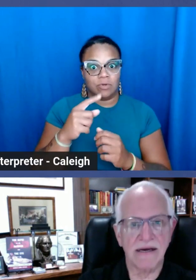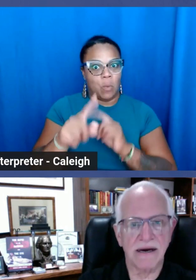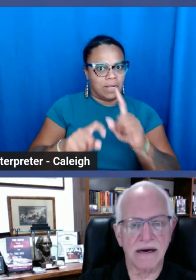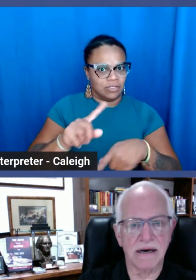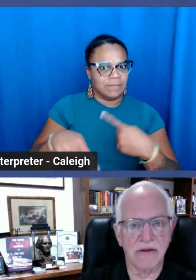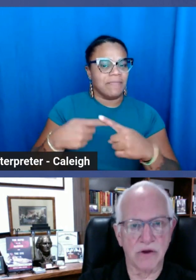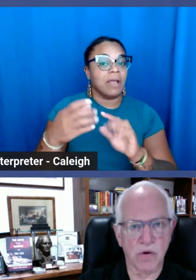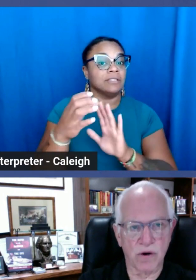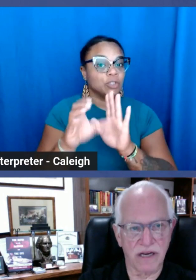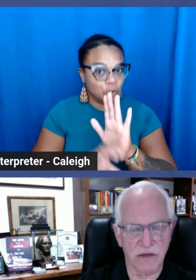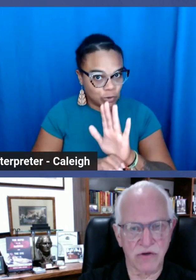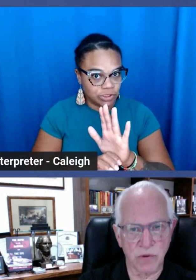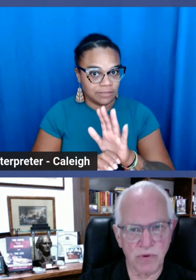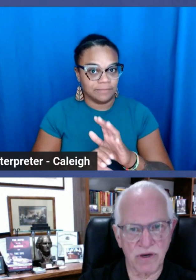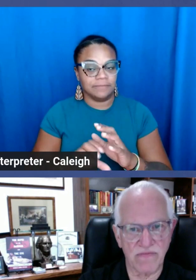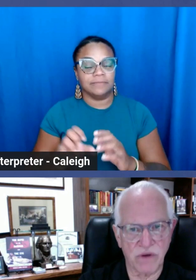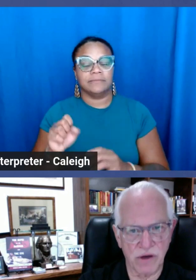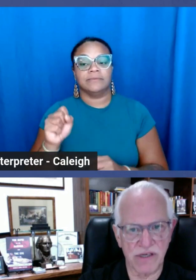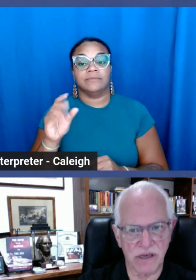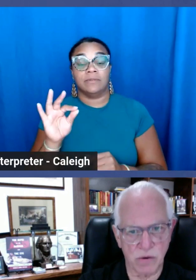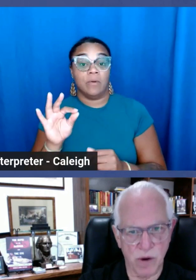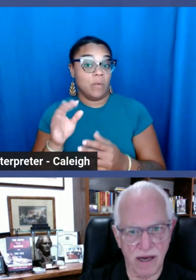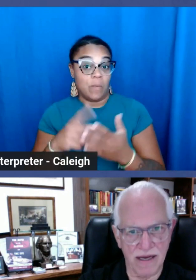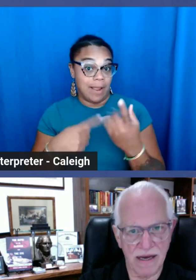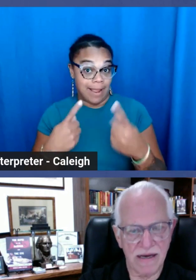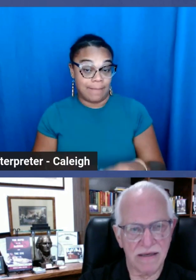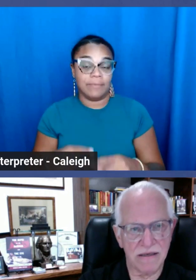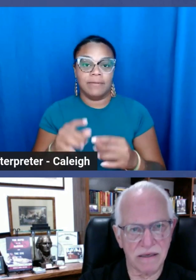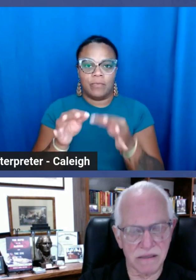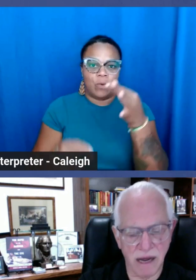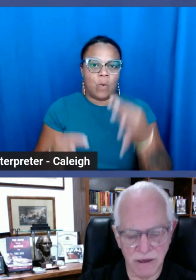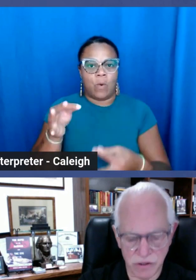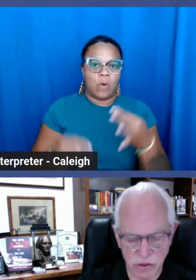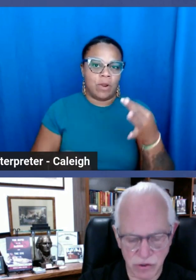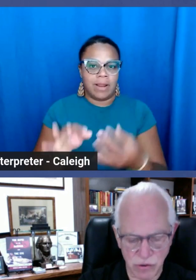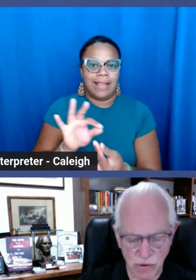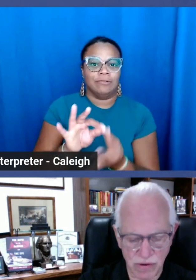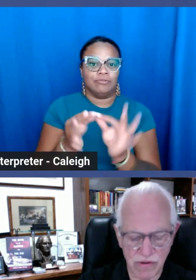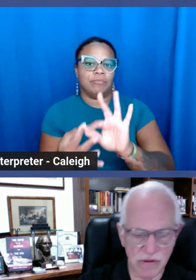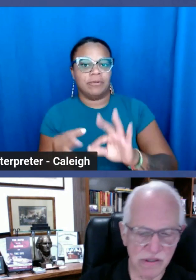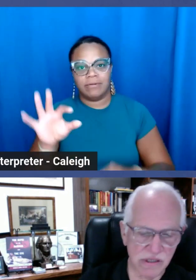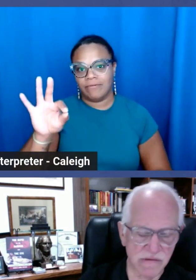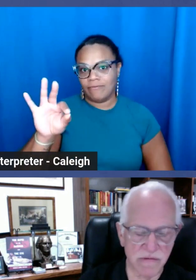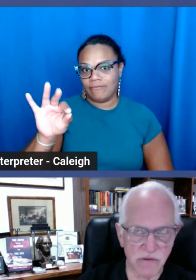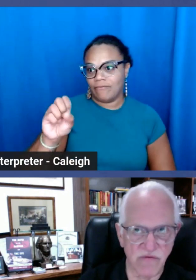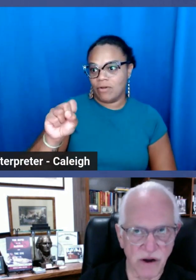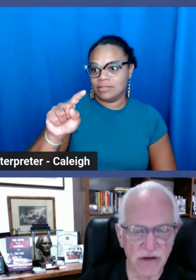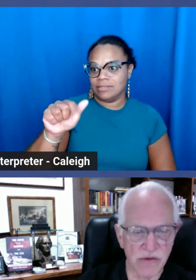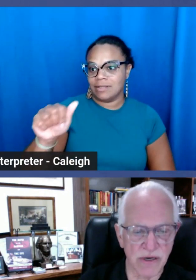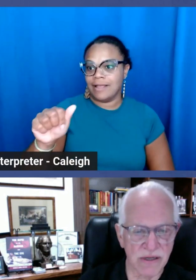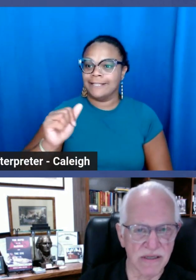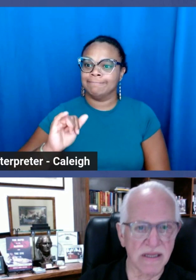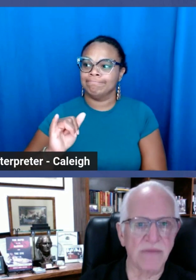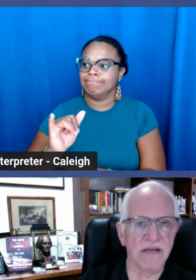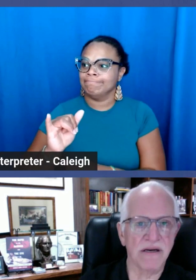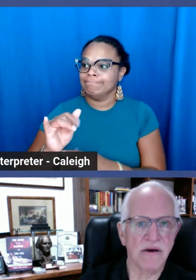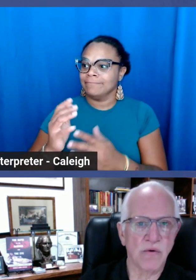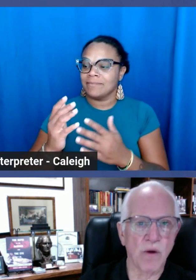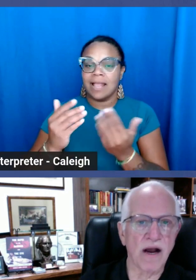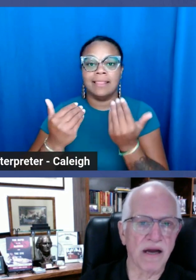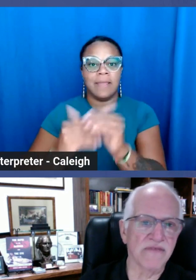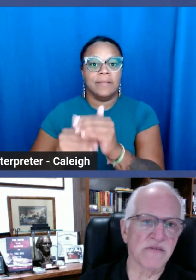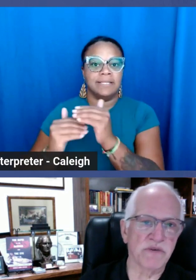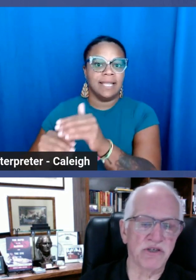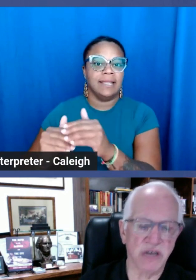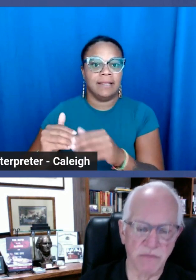instead, the court interpreted FOSTA in a way designed to very strictly limit